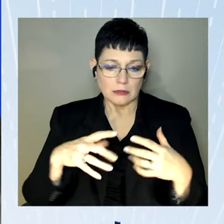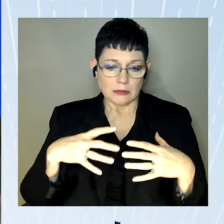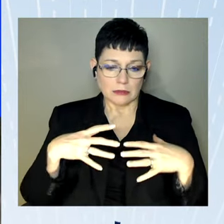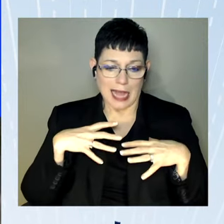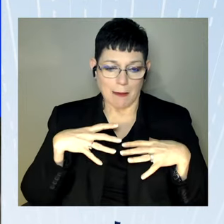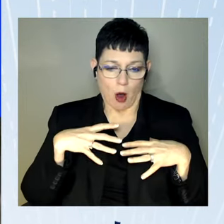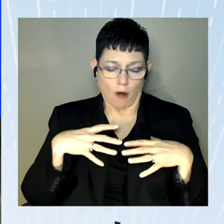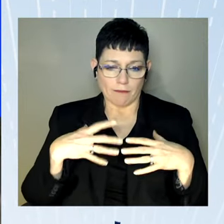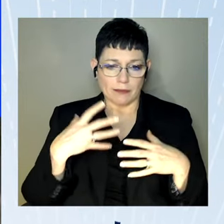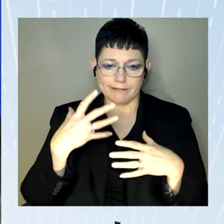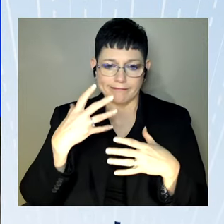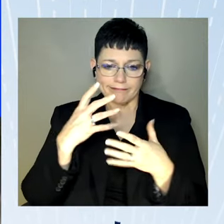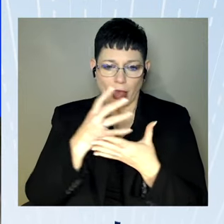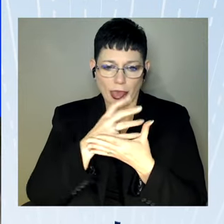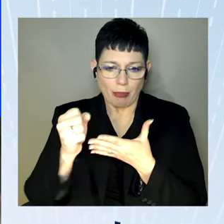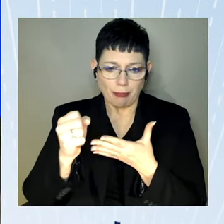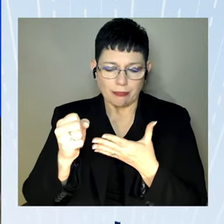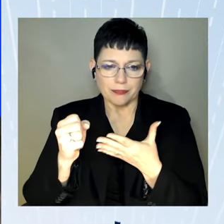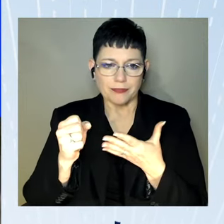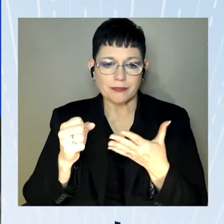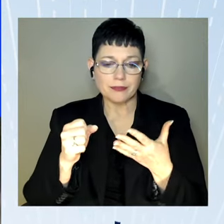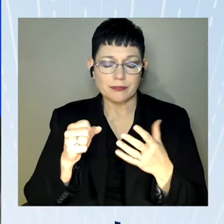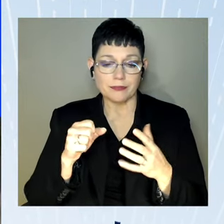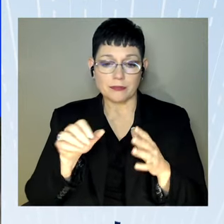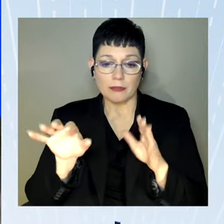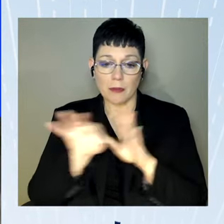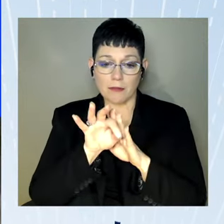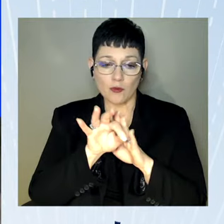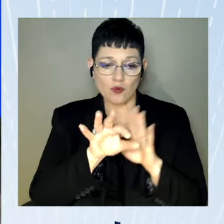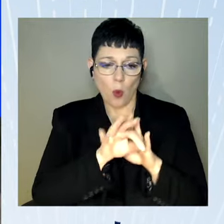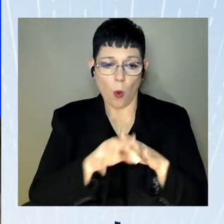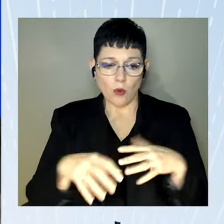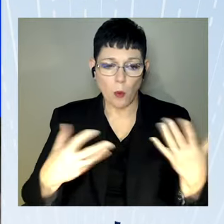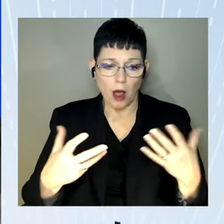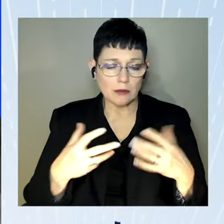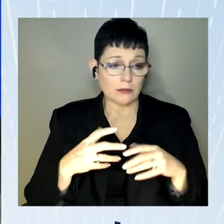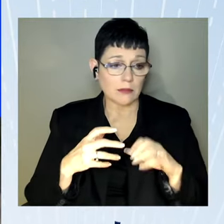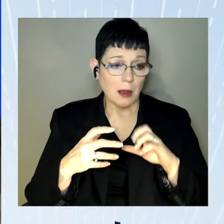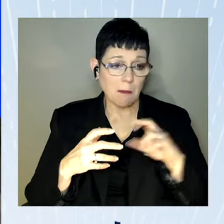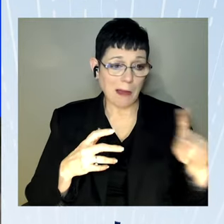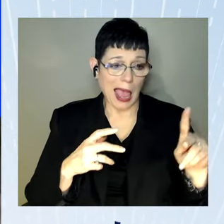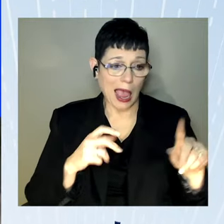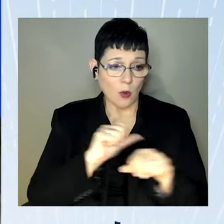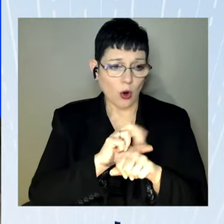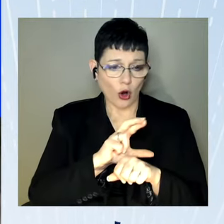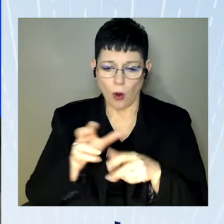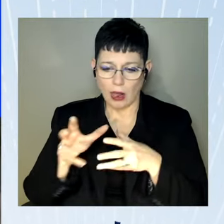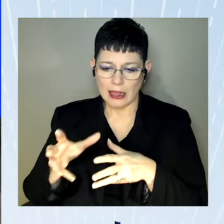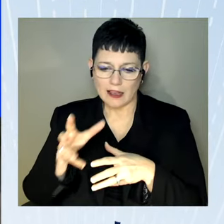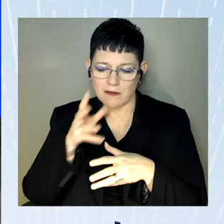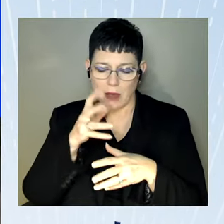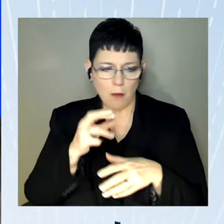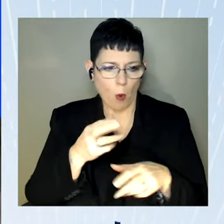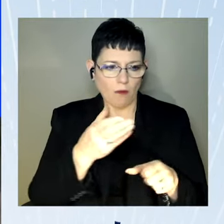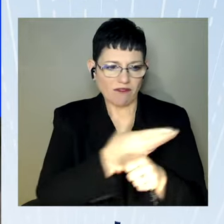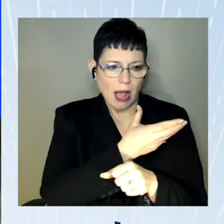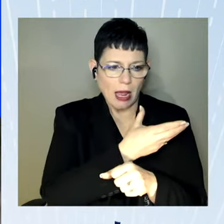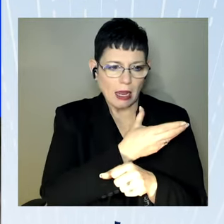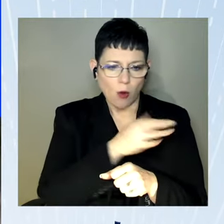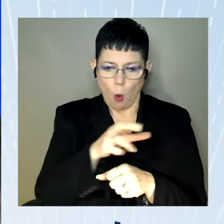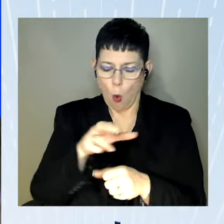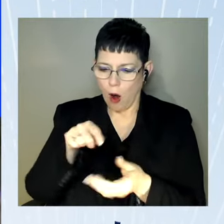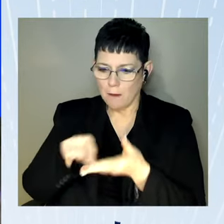mom, I'm either going to lose my job or I'm not going to have money to pay the $25, $35 an hour. Again, that